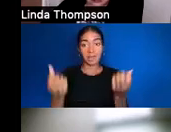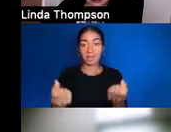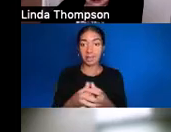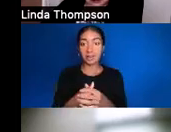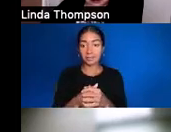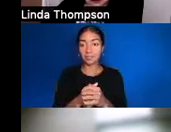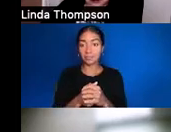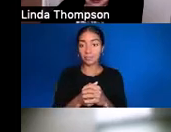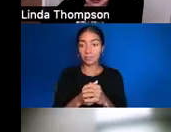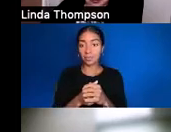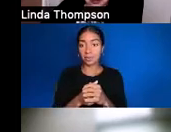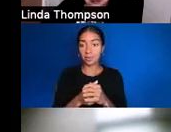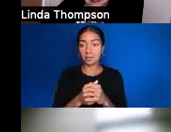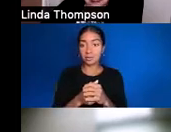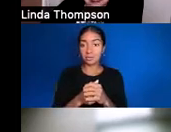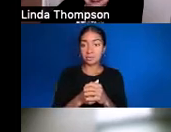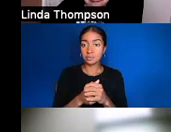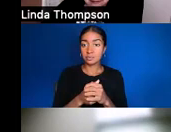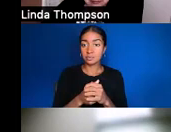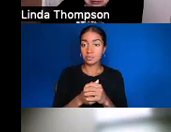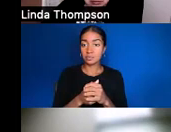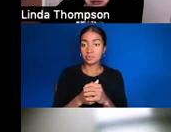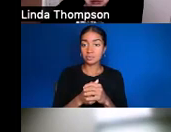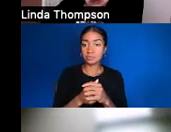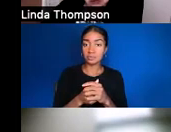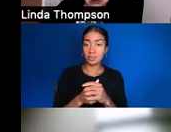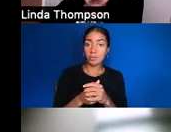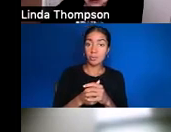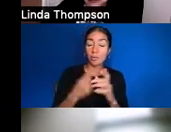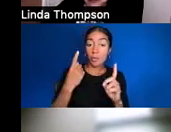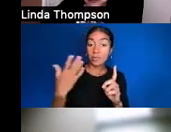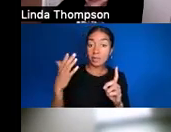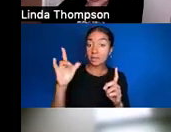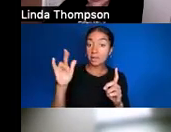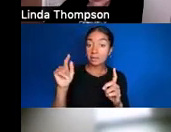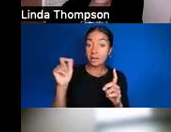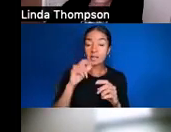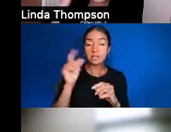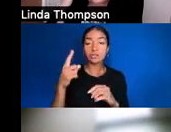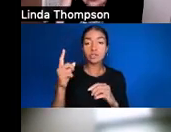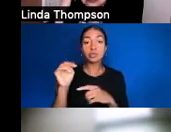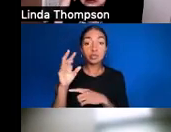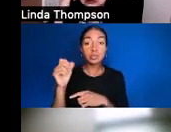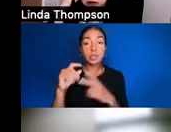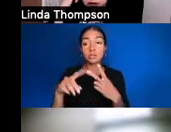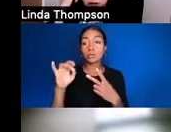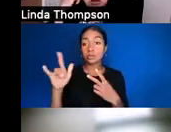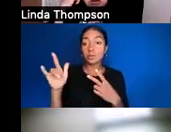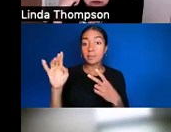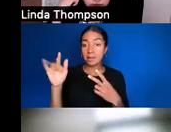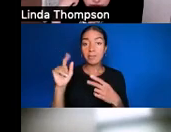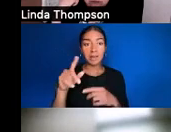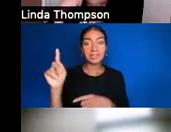the things, Linda, about, that it's not just like the news and social media, but it's even the television shows that are out